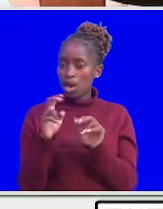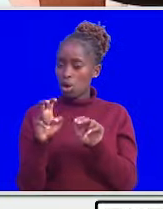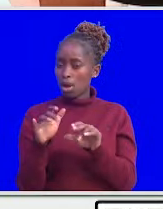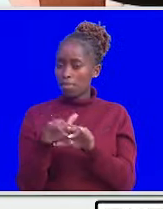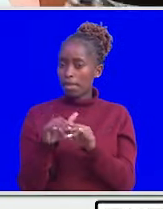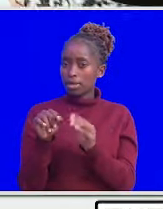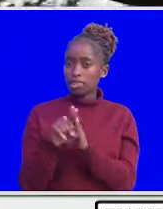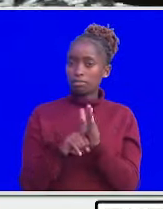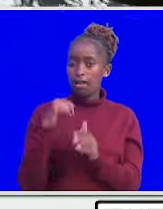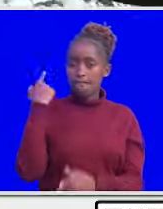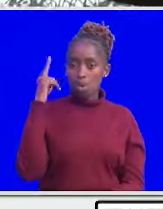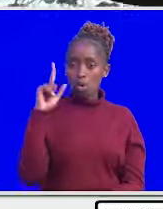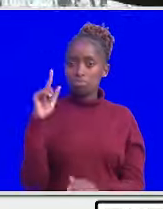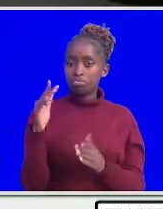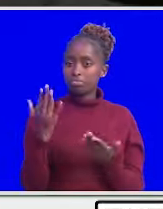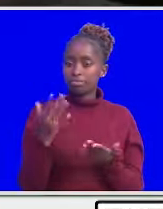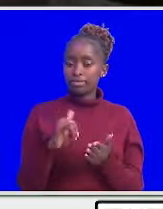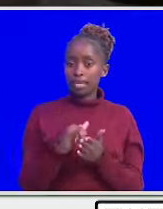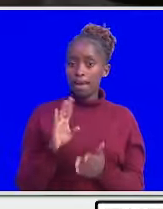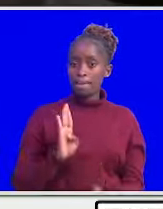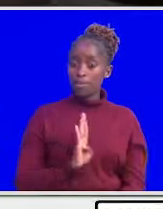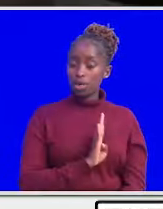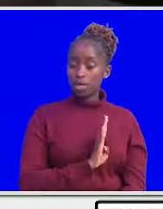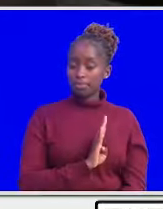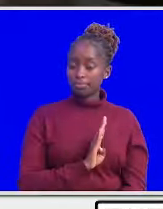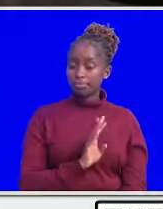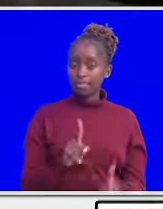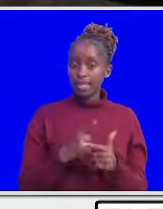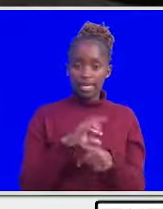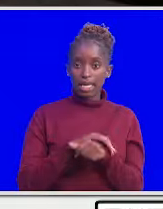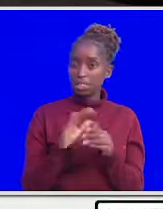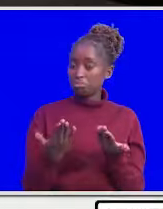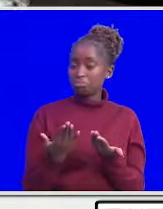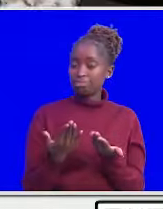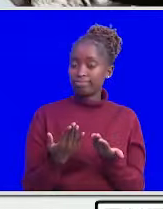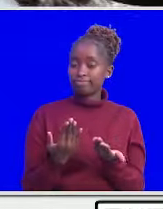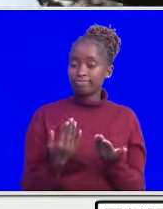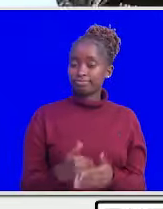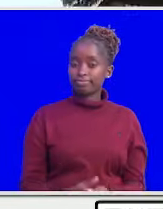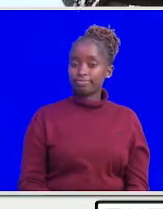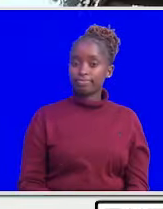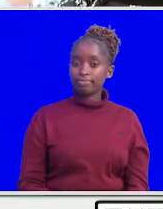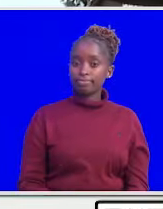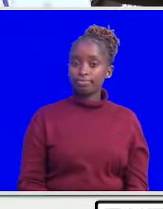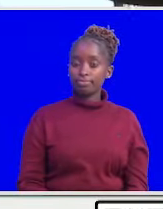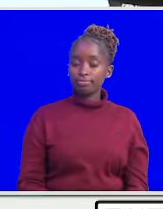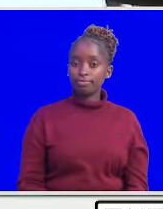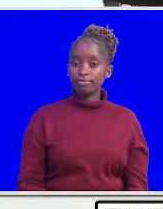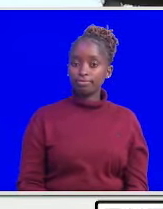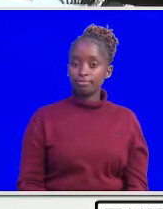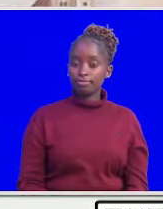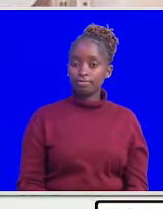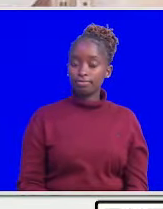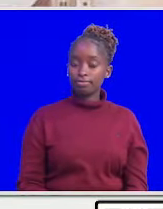membership of the board, what you find there is that it is the